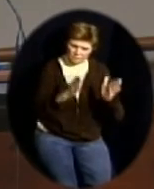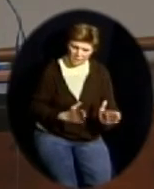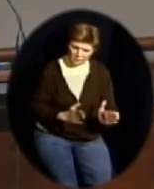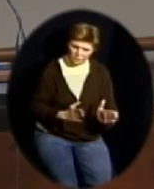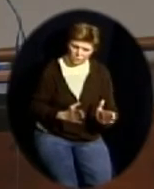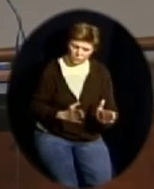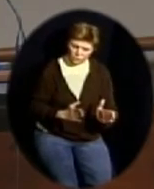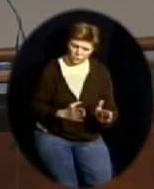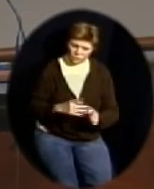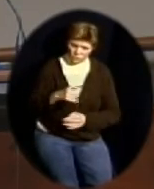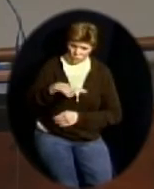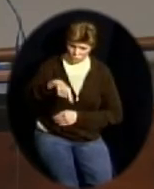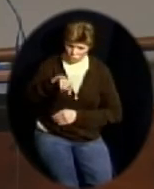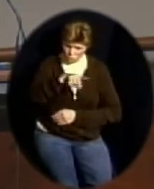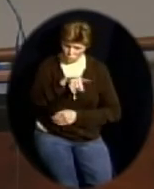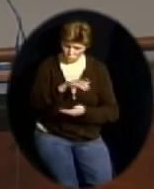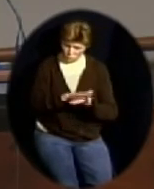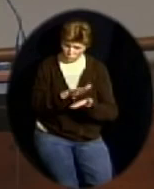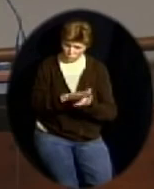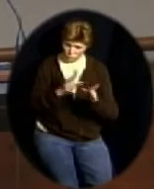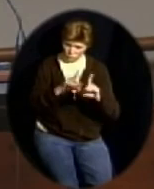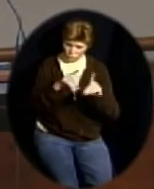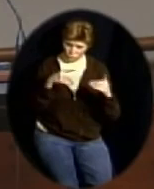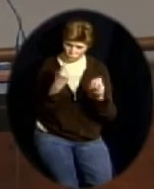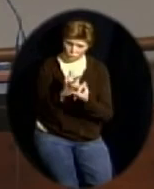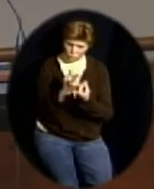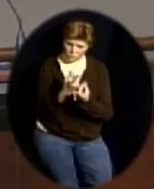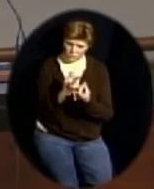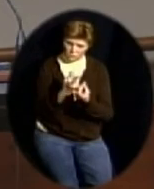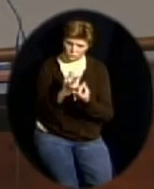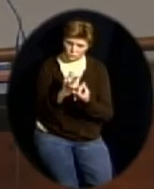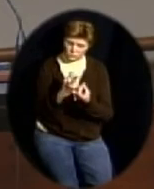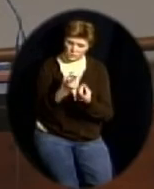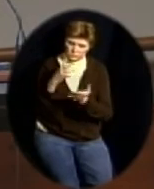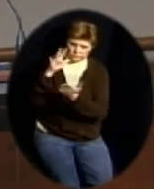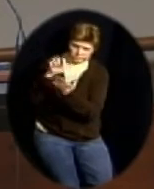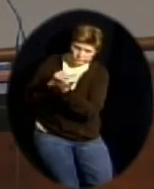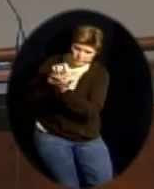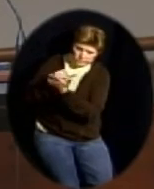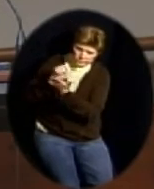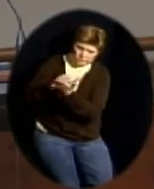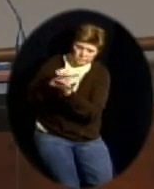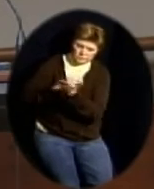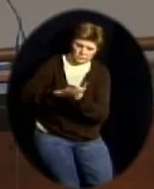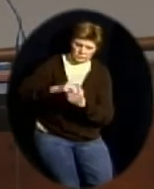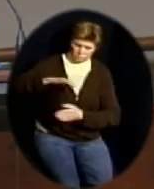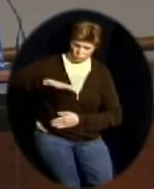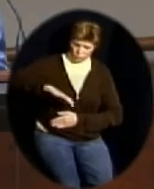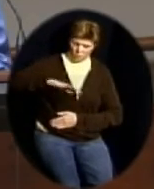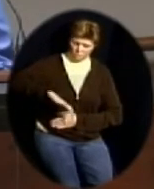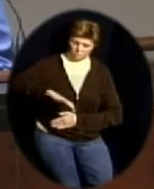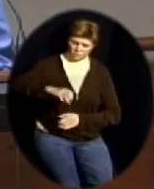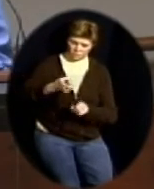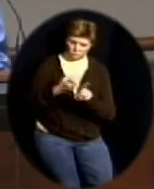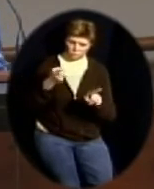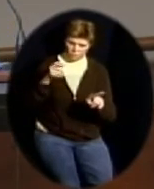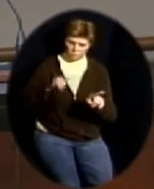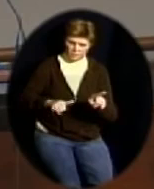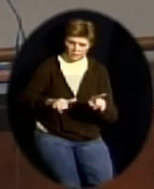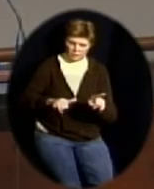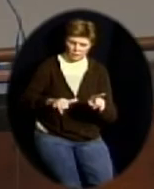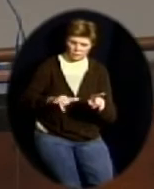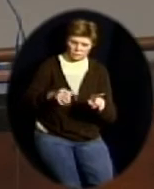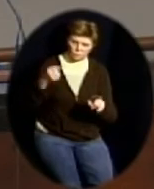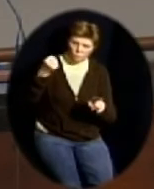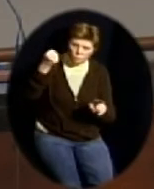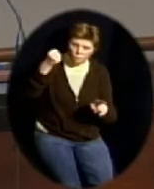is generating, in my opinion, more money than a lot of for-profit corporations. The budget forecasted